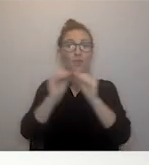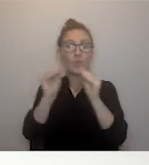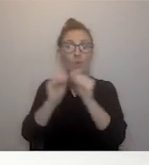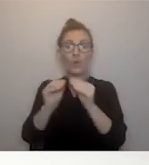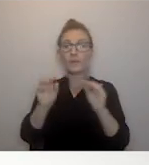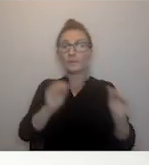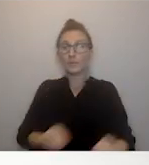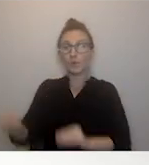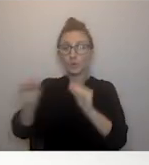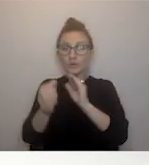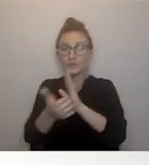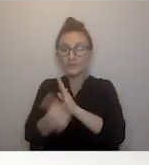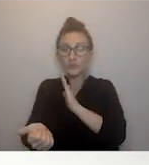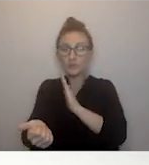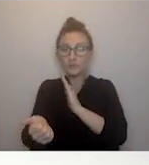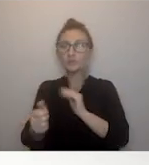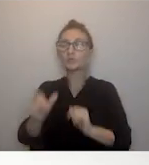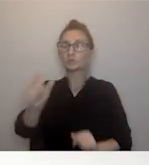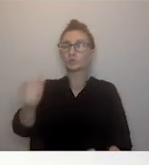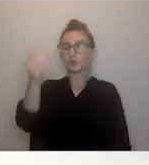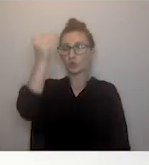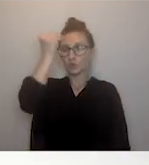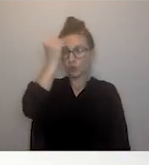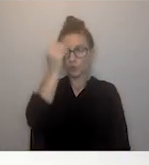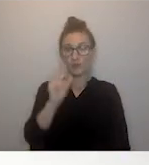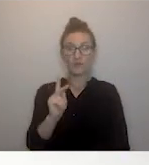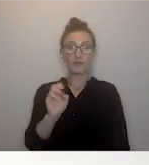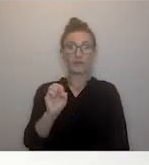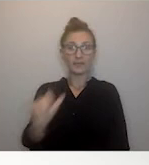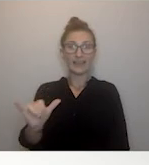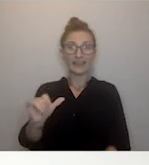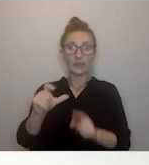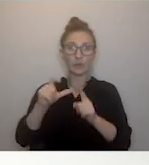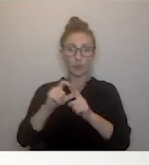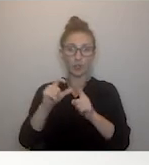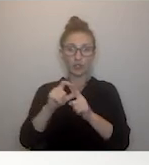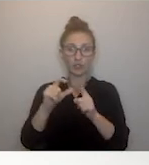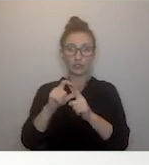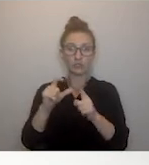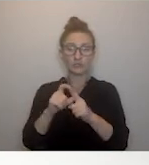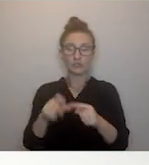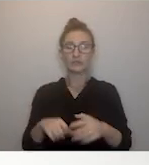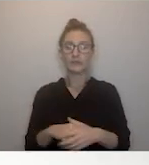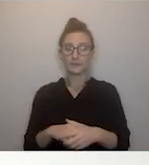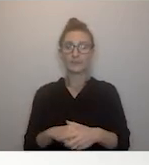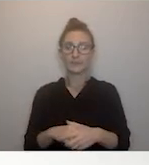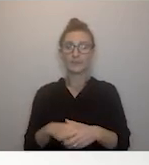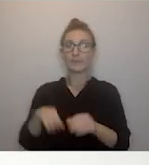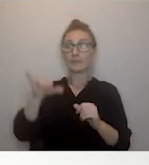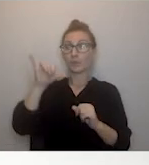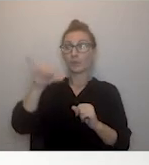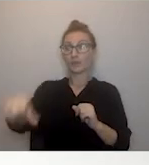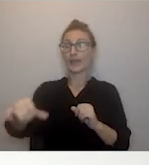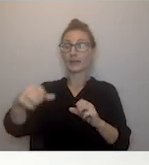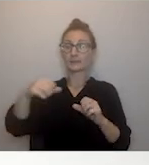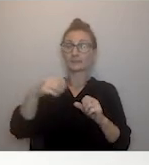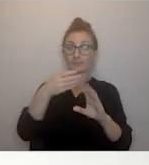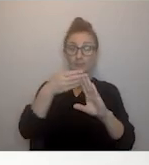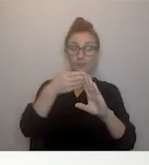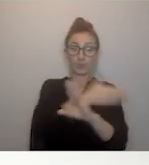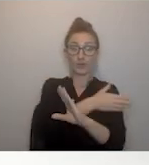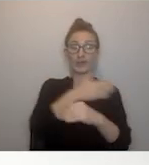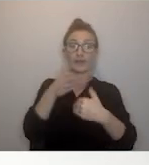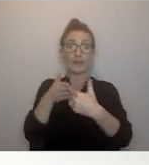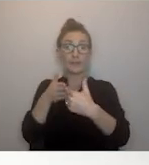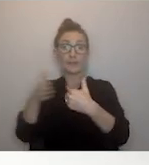fine motor skills. So really knowing what kind of questions or keywords are out there for your given discipline discipline and your given population and